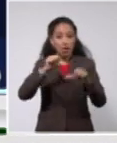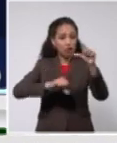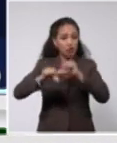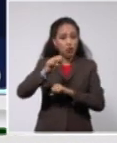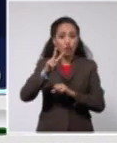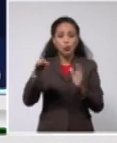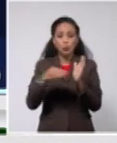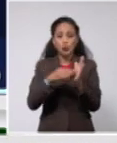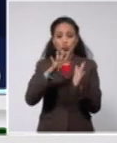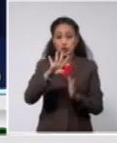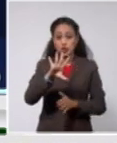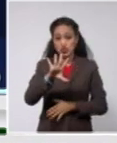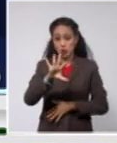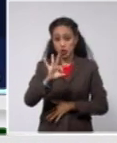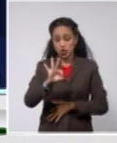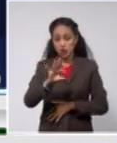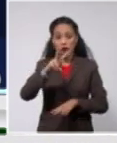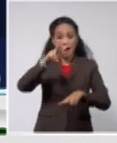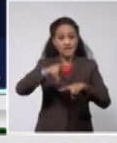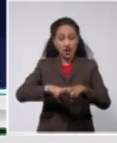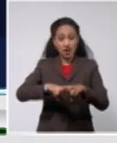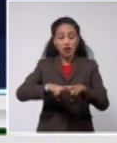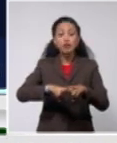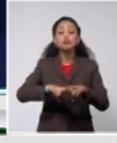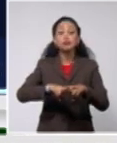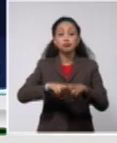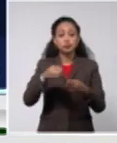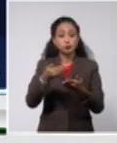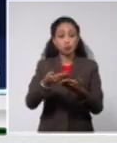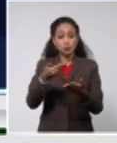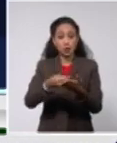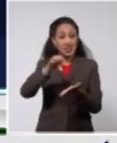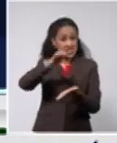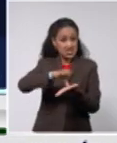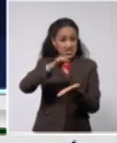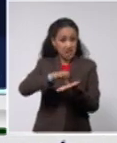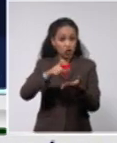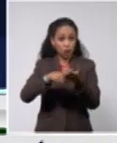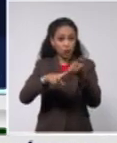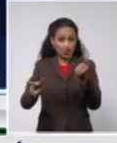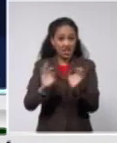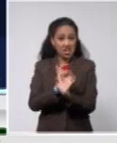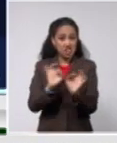in Havana's Hygiene, Epidemiology and Microbiology Center,